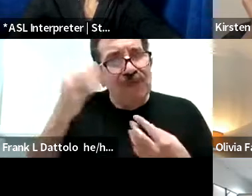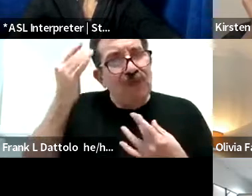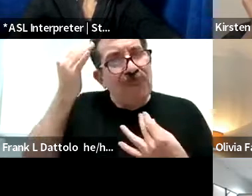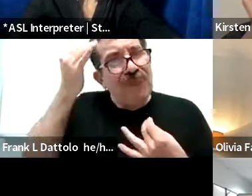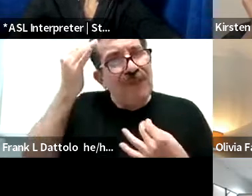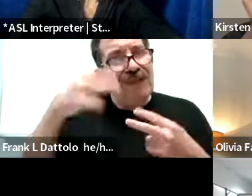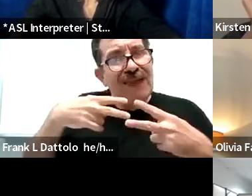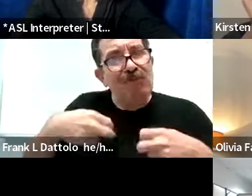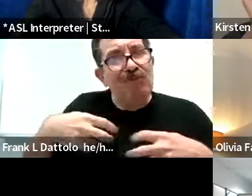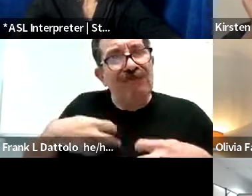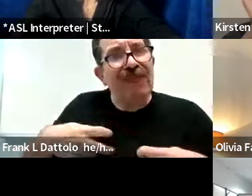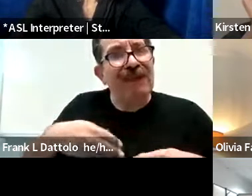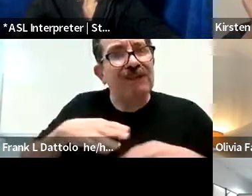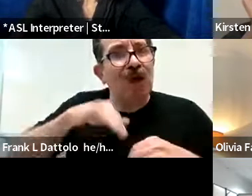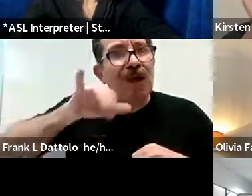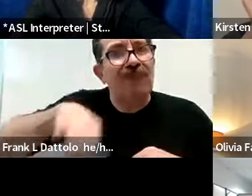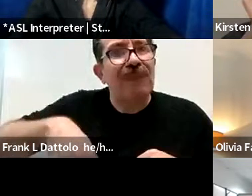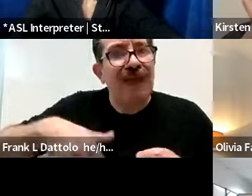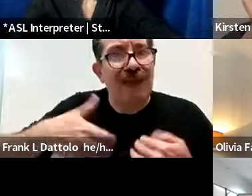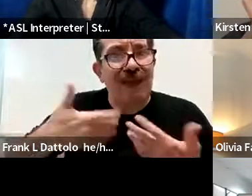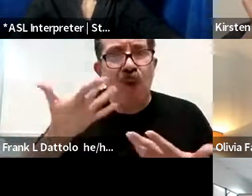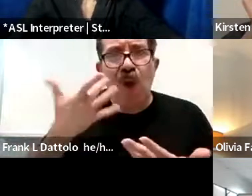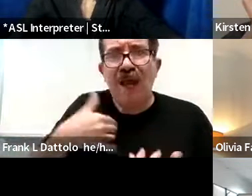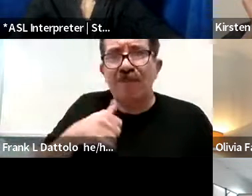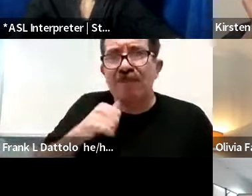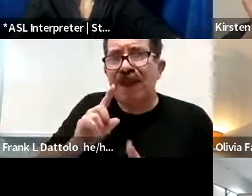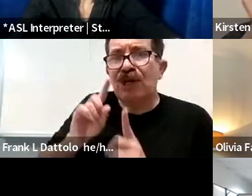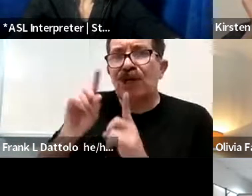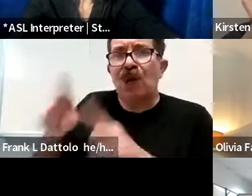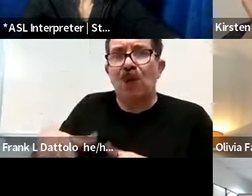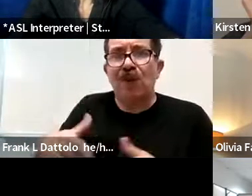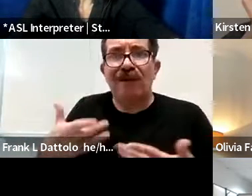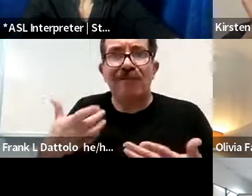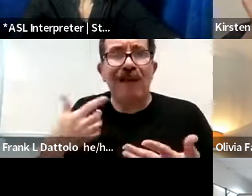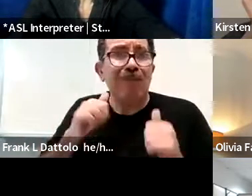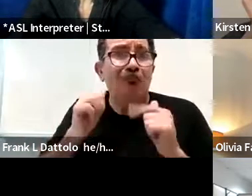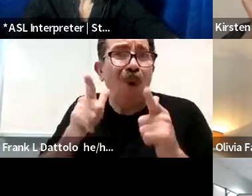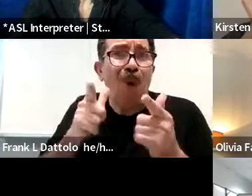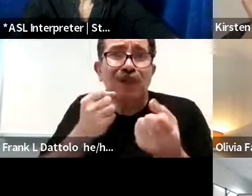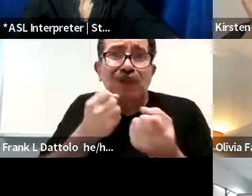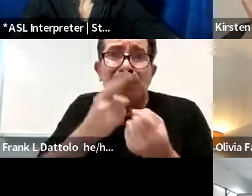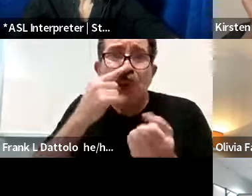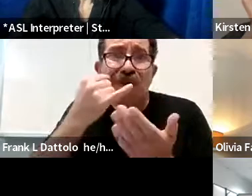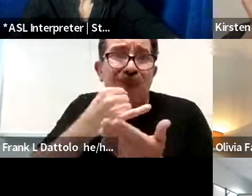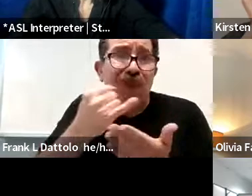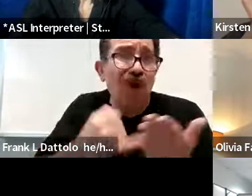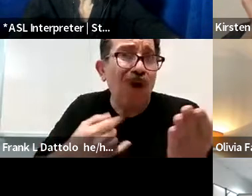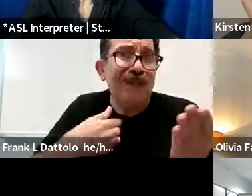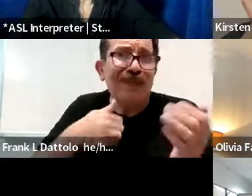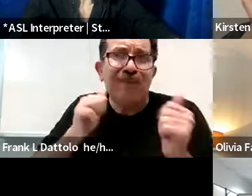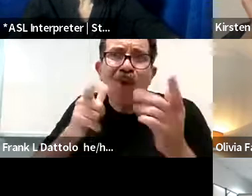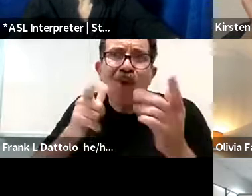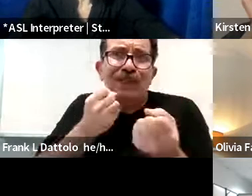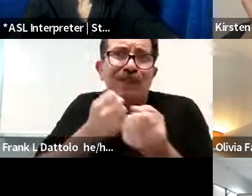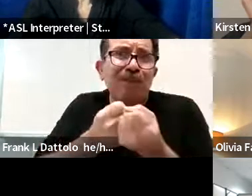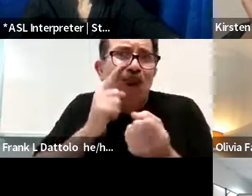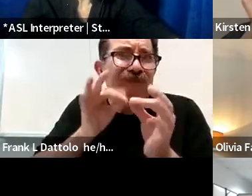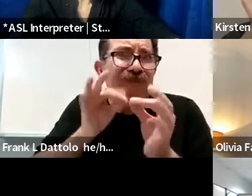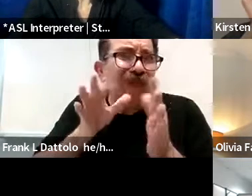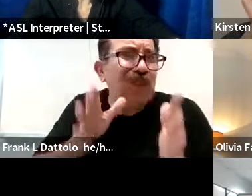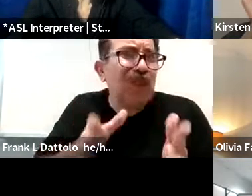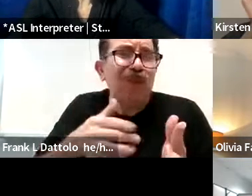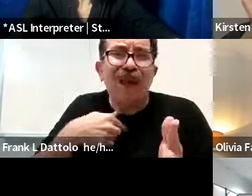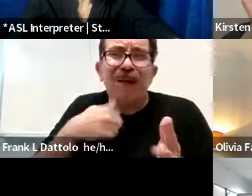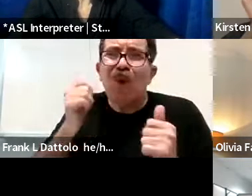feeling this little sense of insecurity. So I'm wondering, do I need to reflect on it? I mean, I definitely want